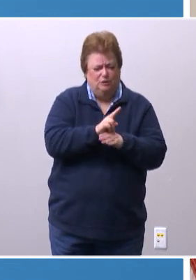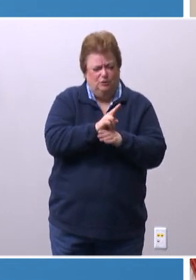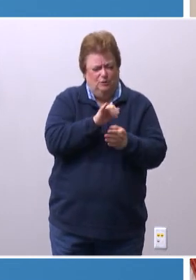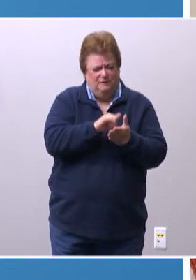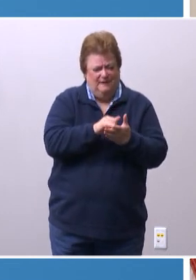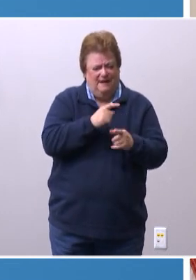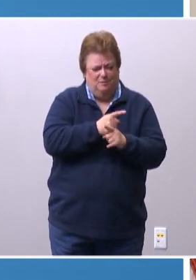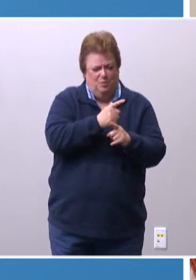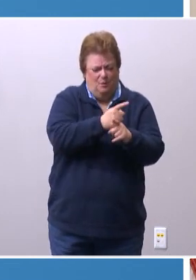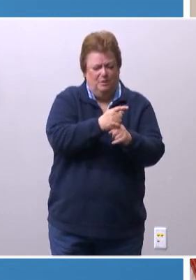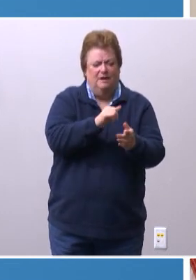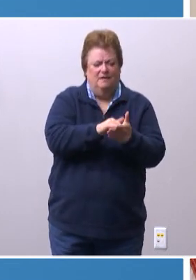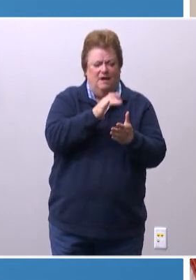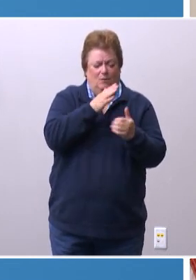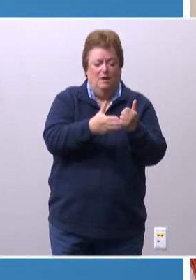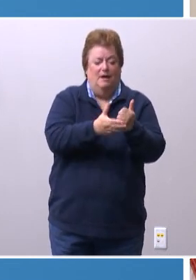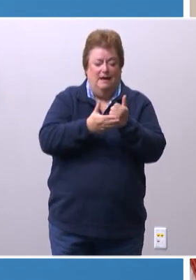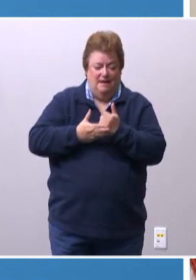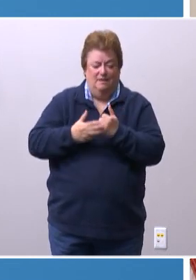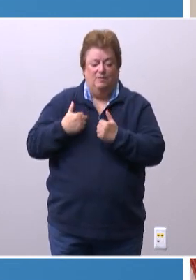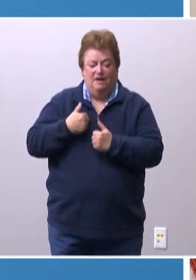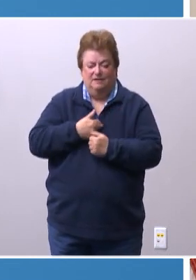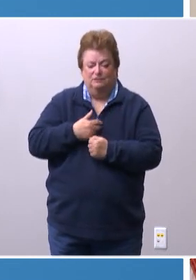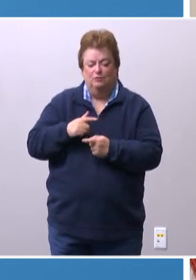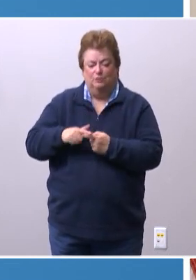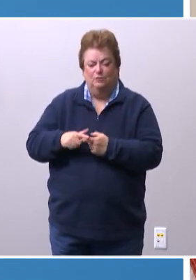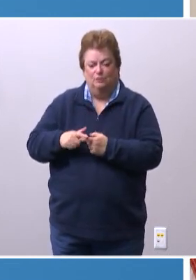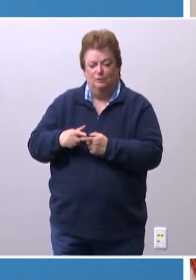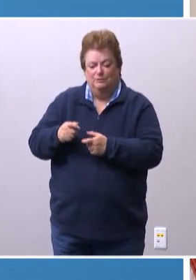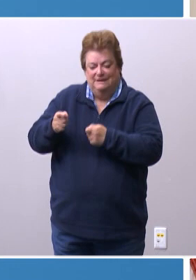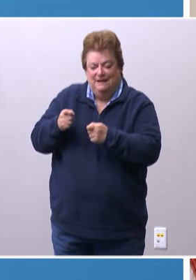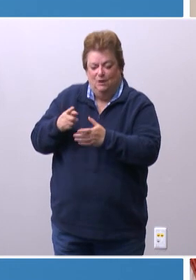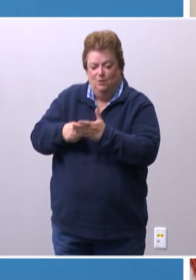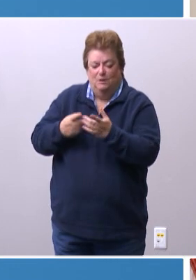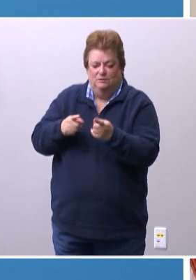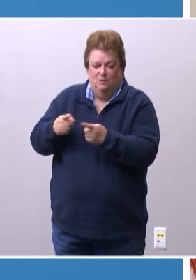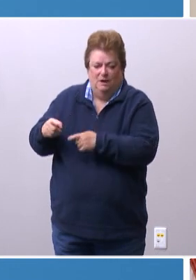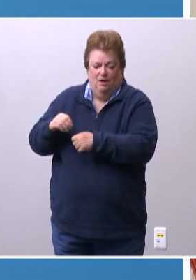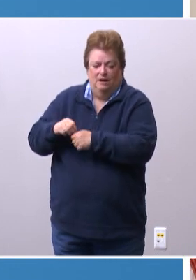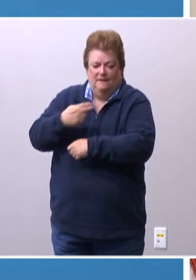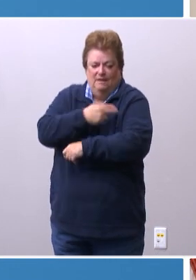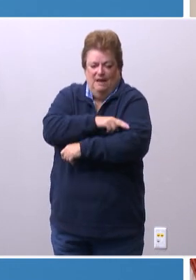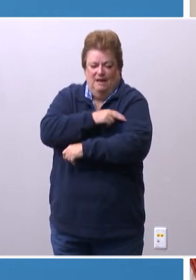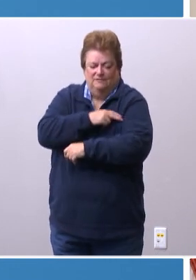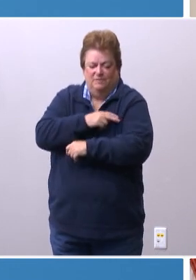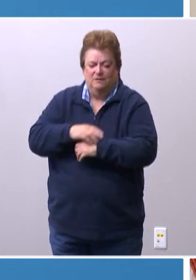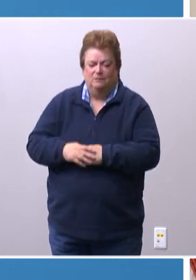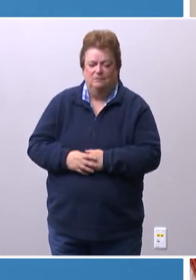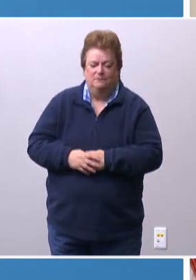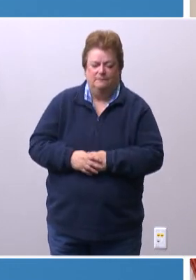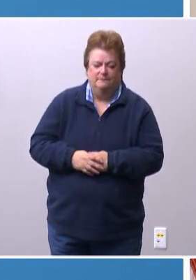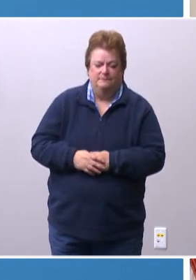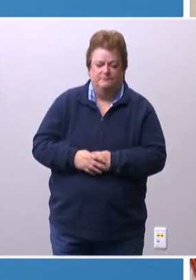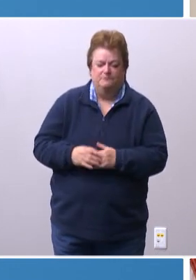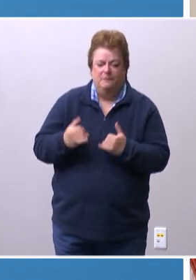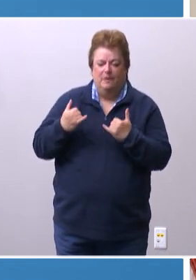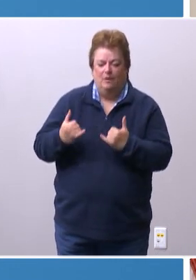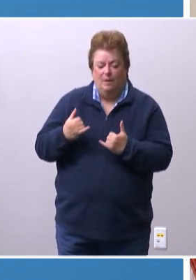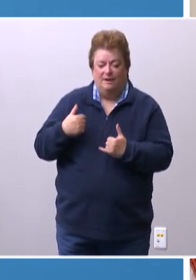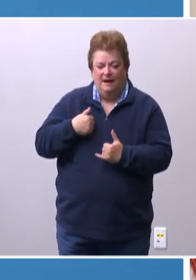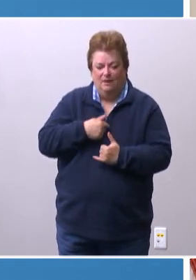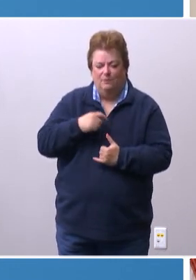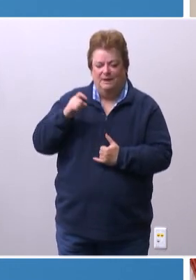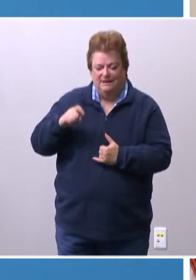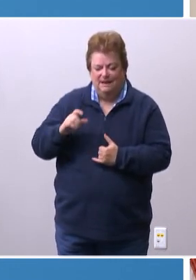that helps us deal with the surge that we're experiencing in the hospitals. Right now, we really need our hospital resources